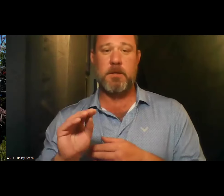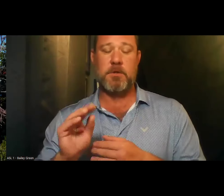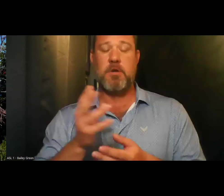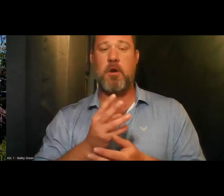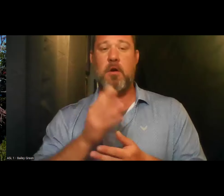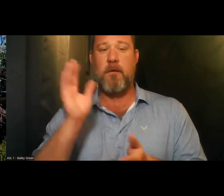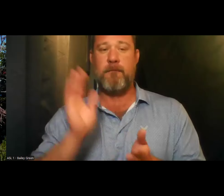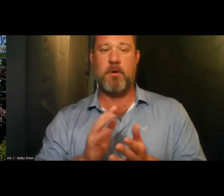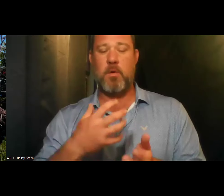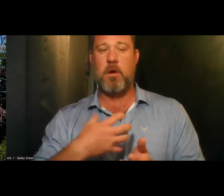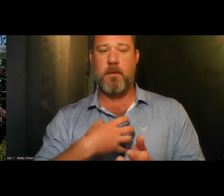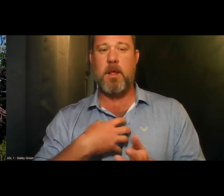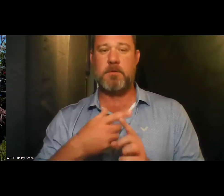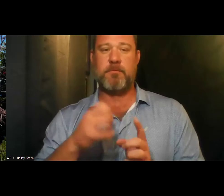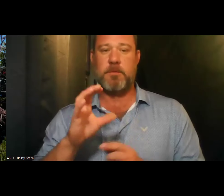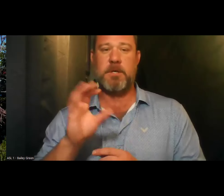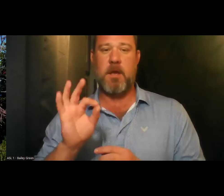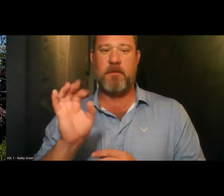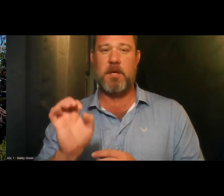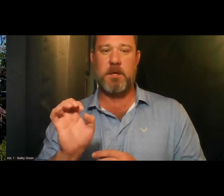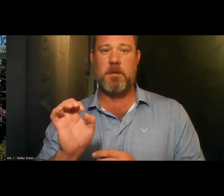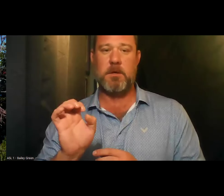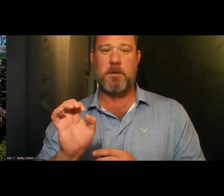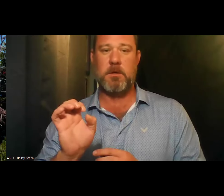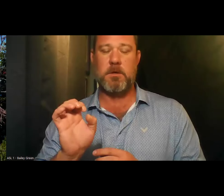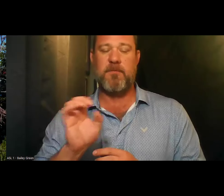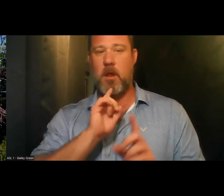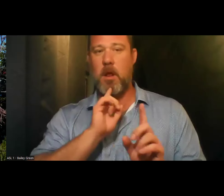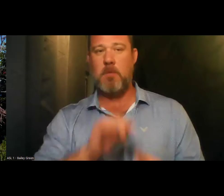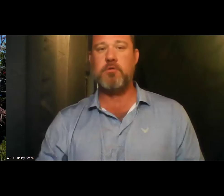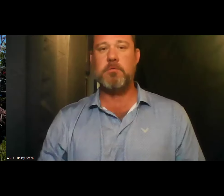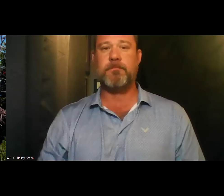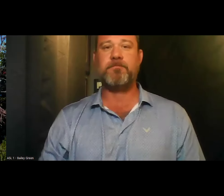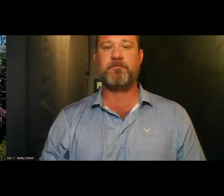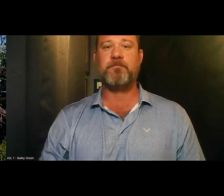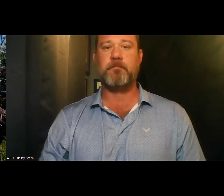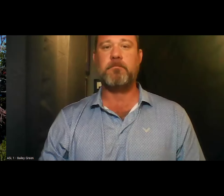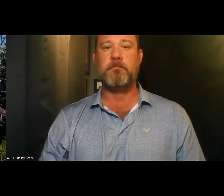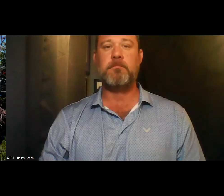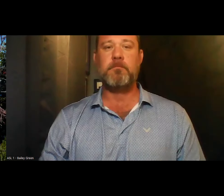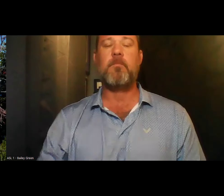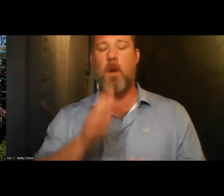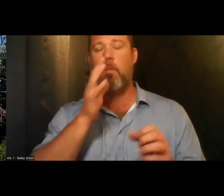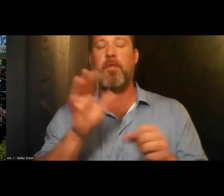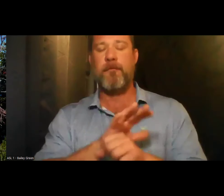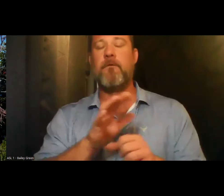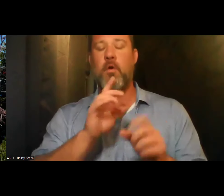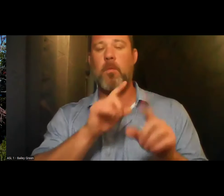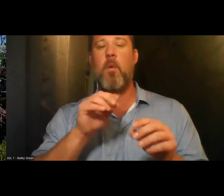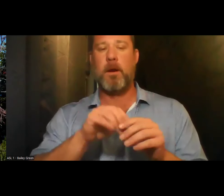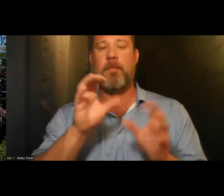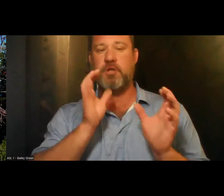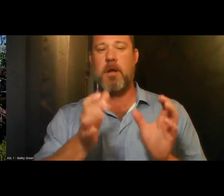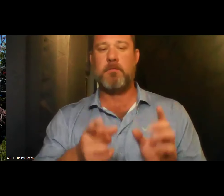fewer complaints come from RCFEs, if that answers your question. And I'll put the full report in the chat for all of